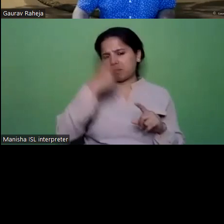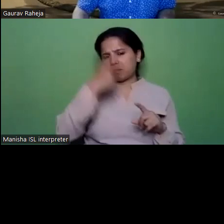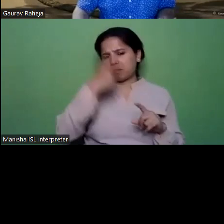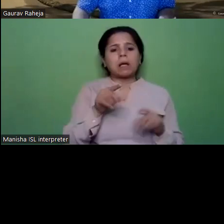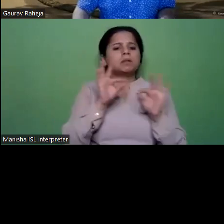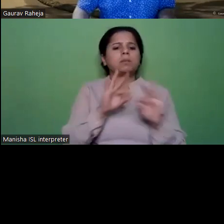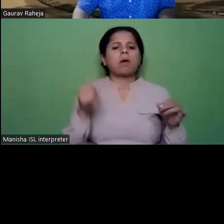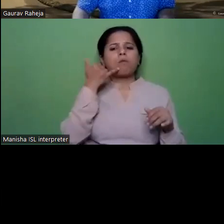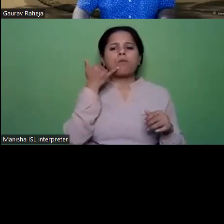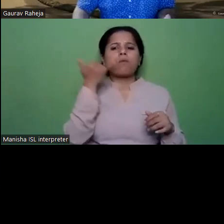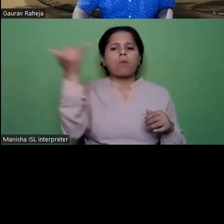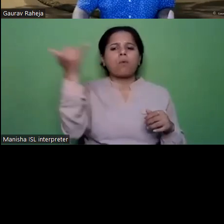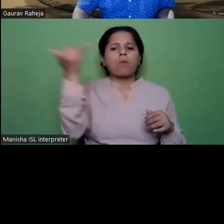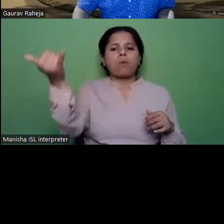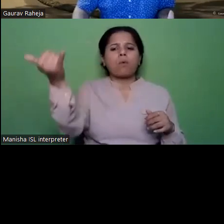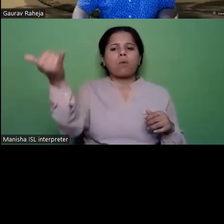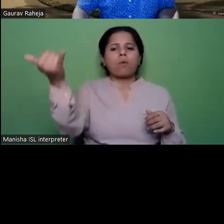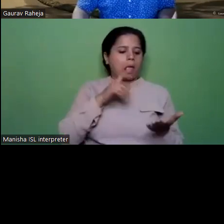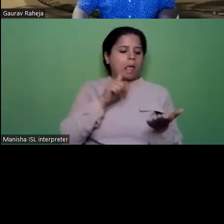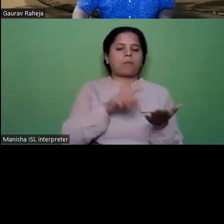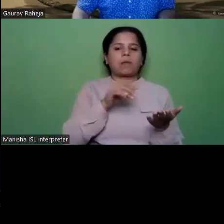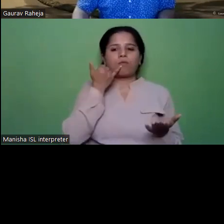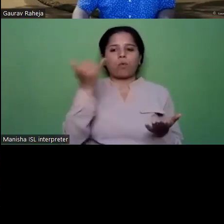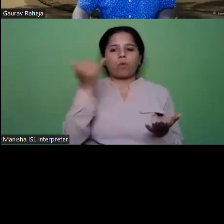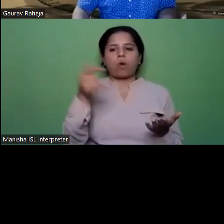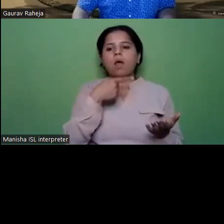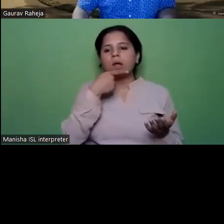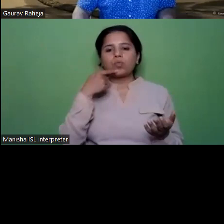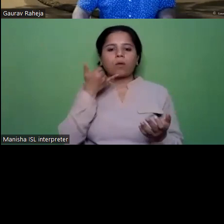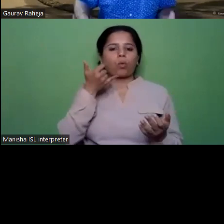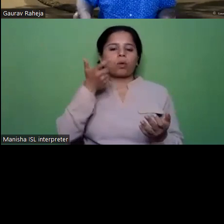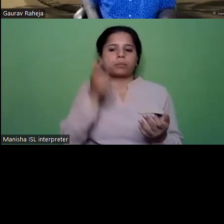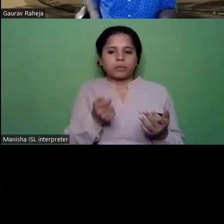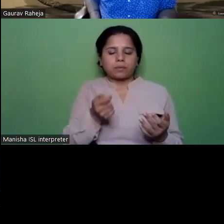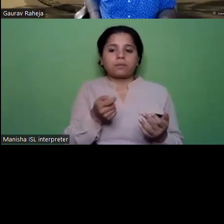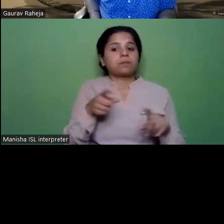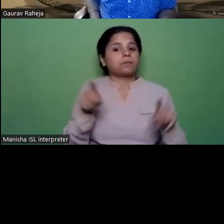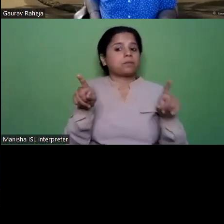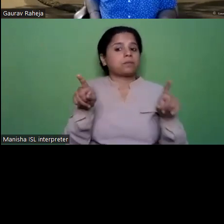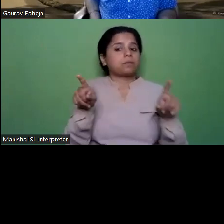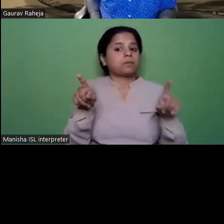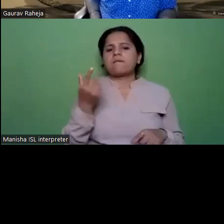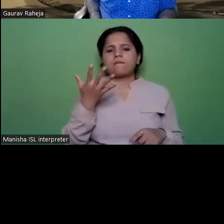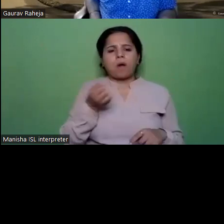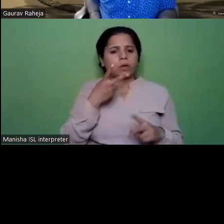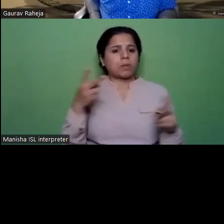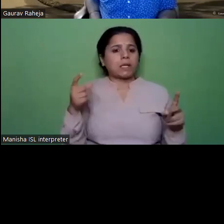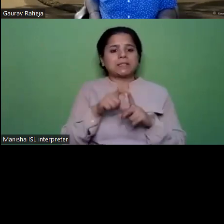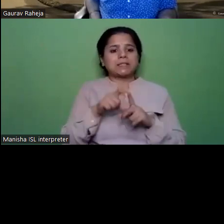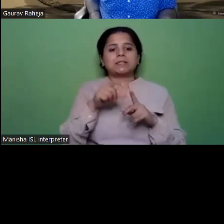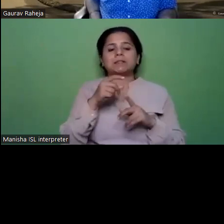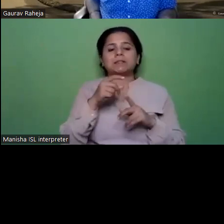make a phone call is green is to make a call and red is to cut a call. And likewise, you'll find in many other designs this has